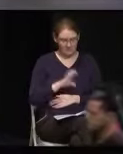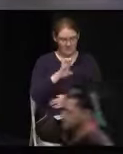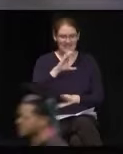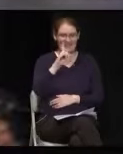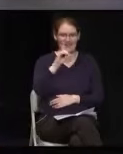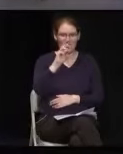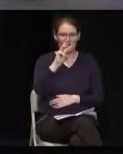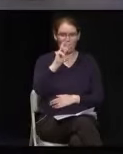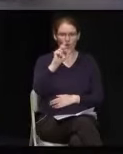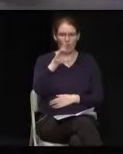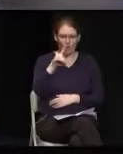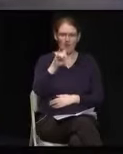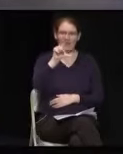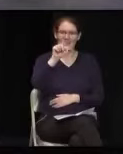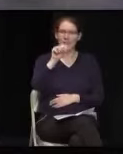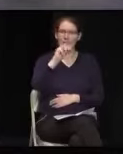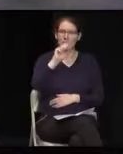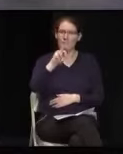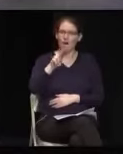Edward Lamar Newcomb.